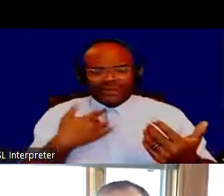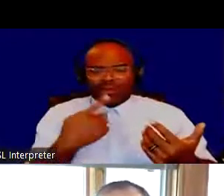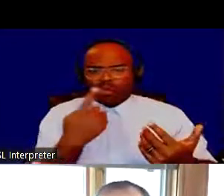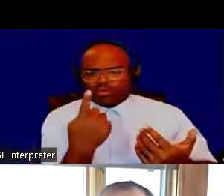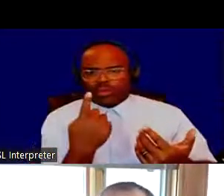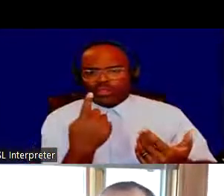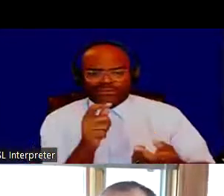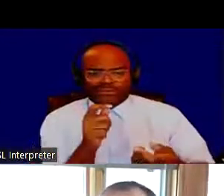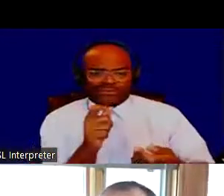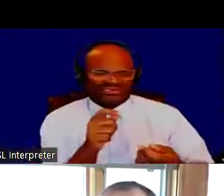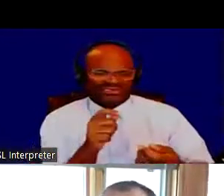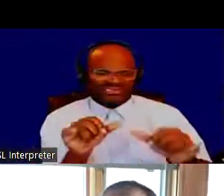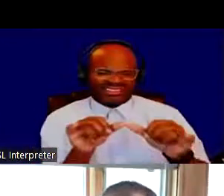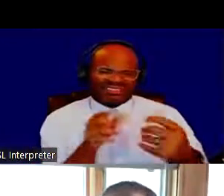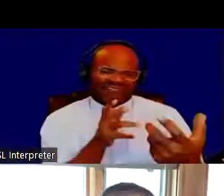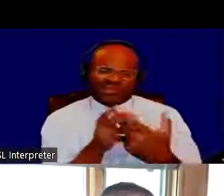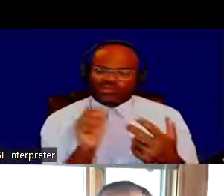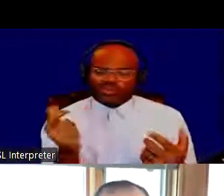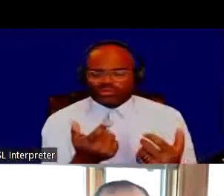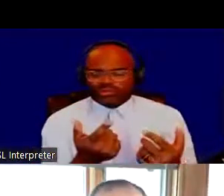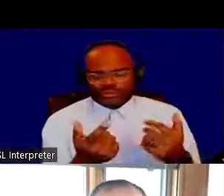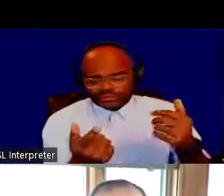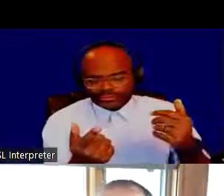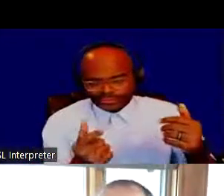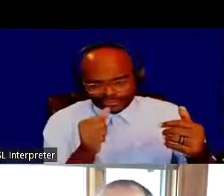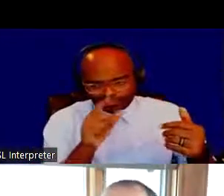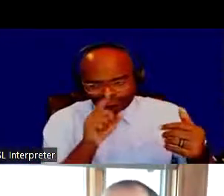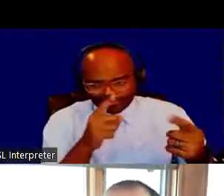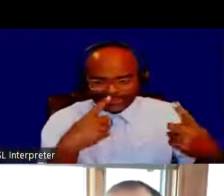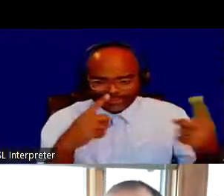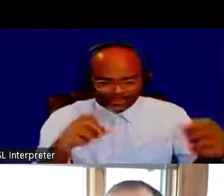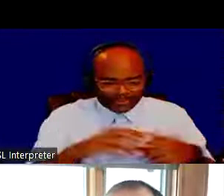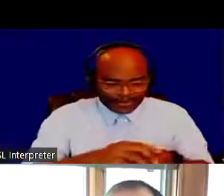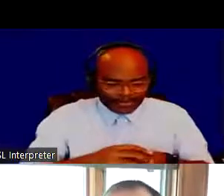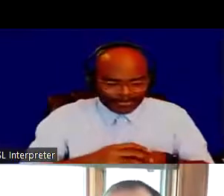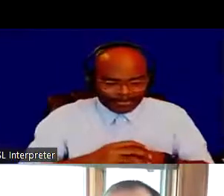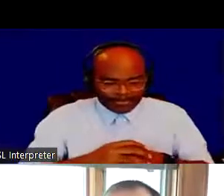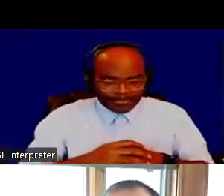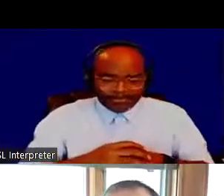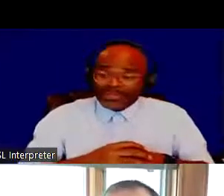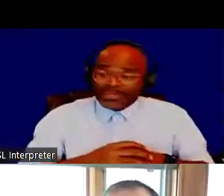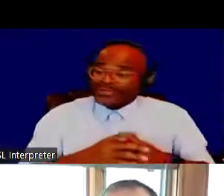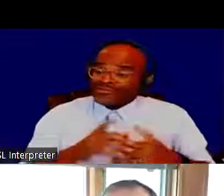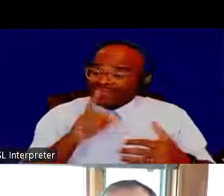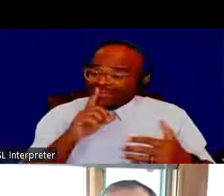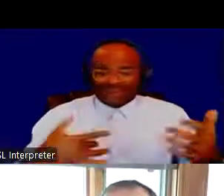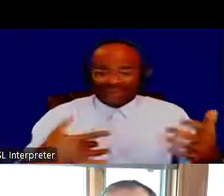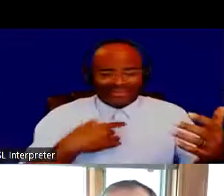prescriptions don't really hold up. So again, probably nothing